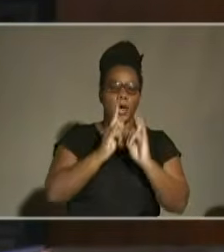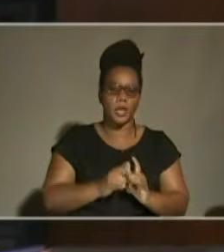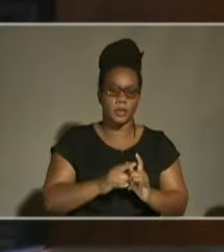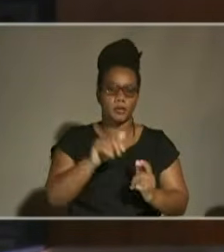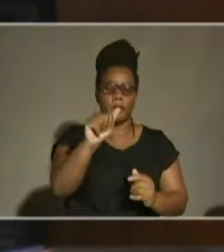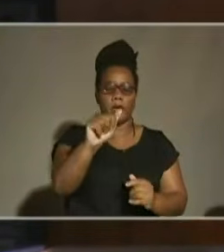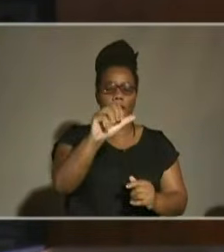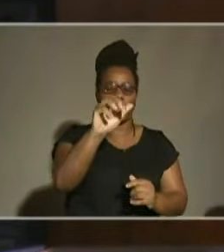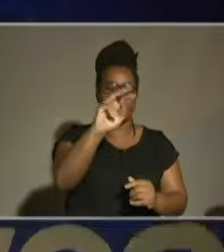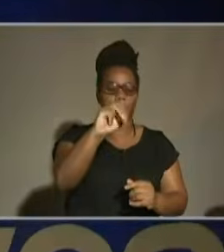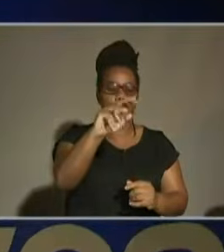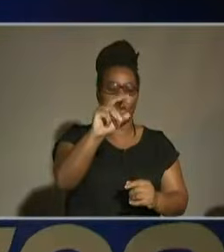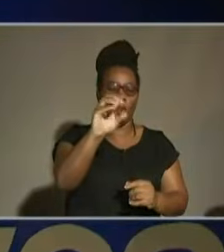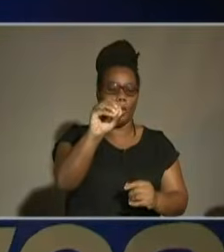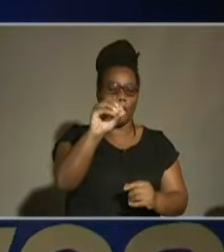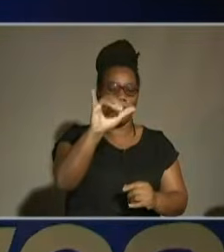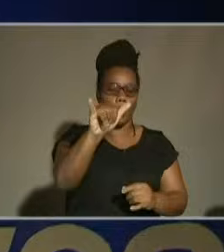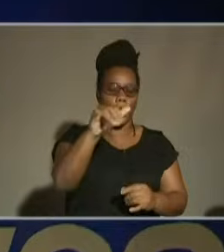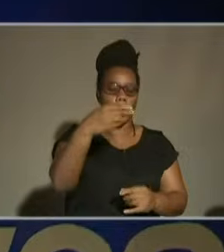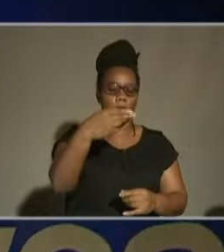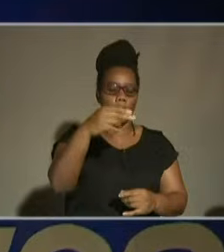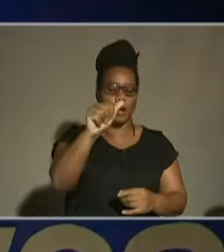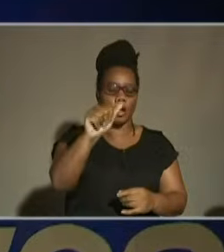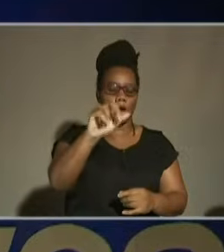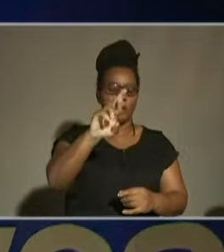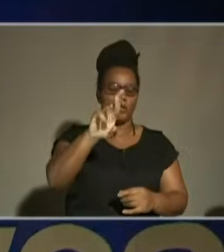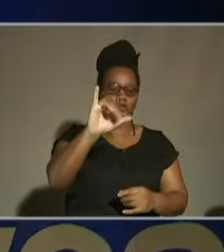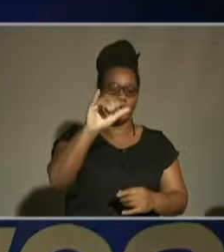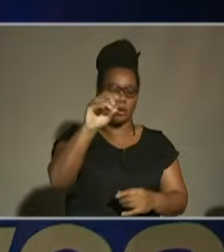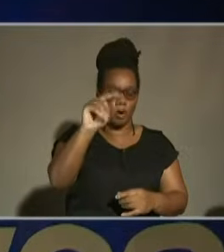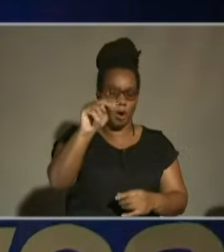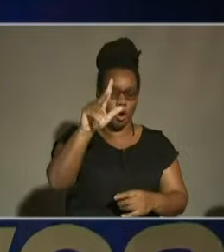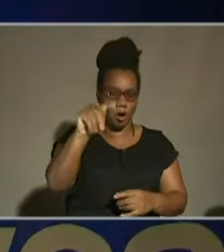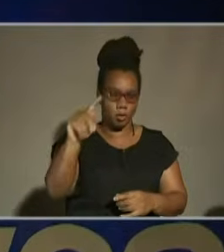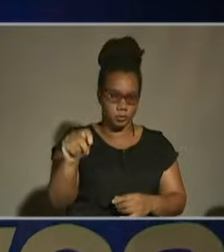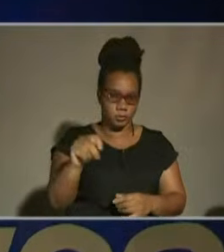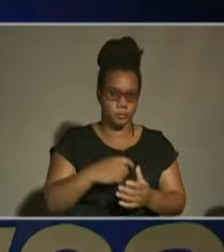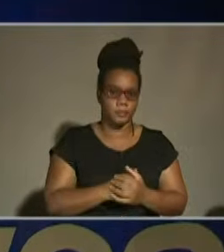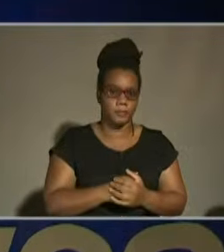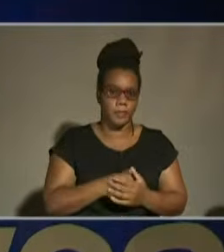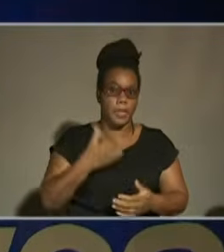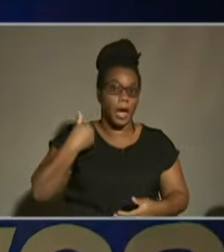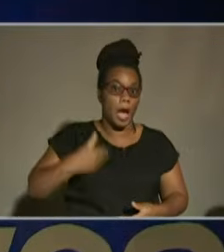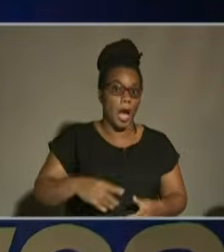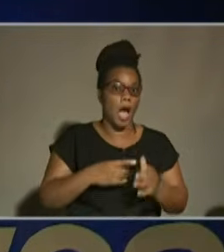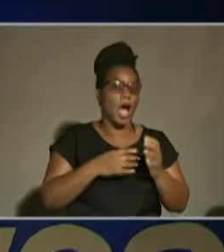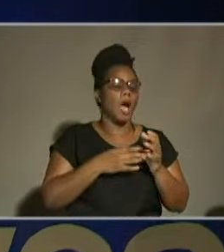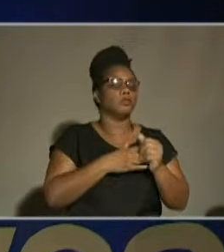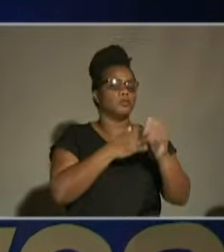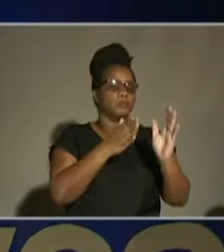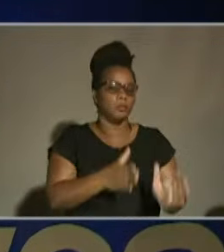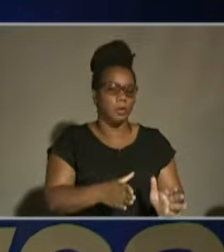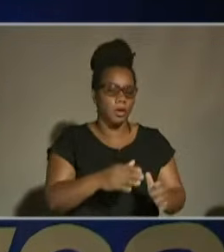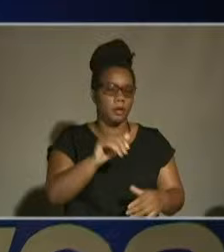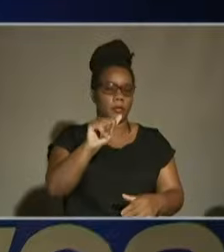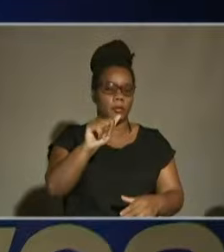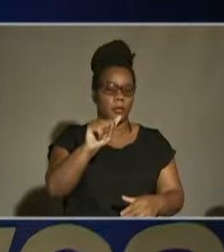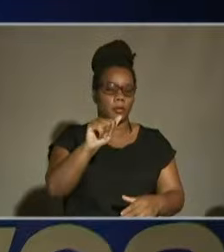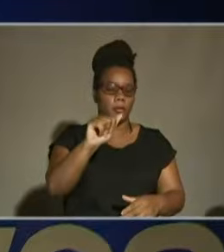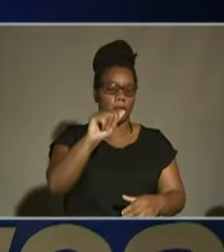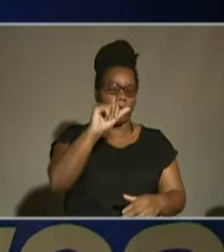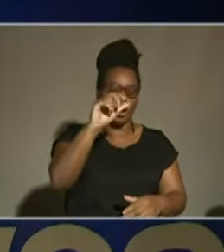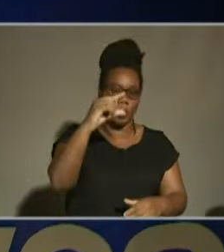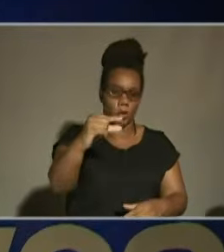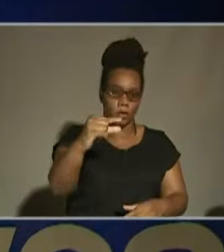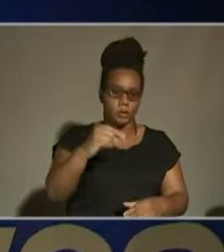TV. I am your moderator, Archibald Gordon. As is customary, the audience is not